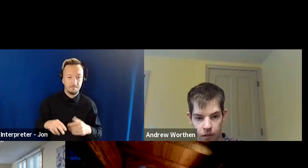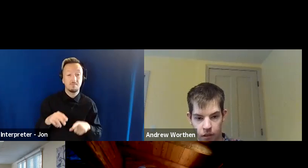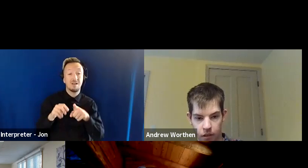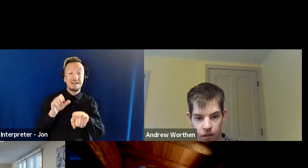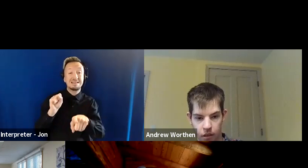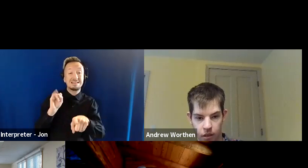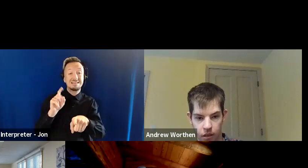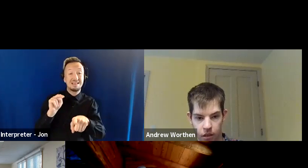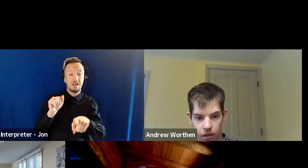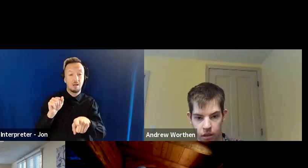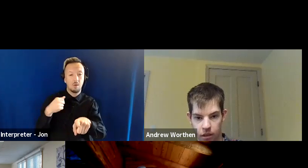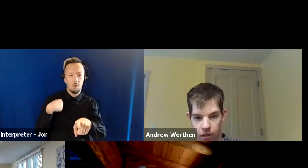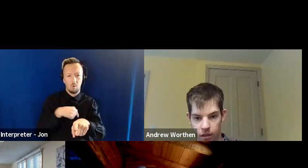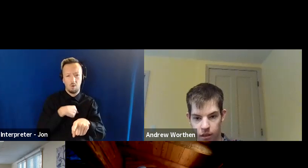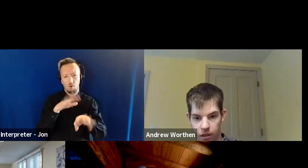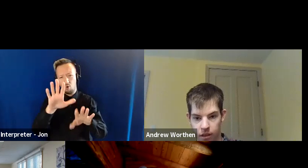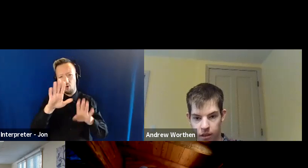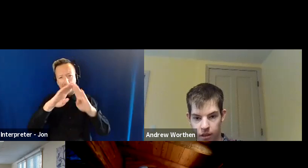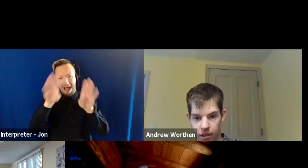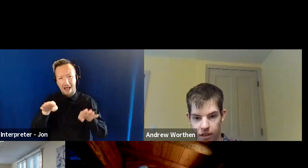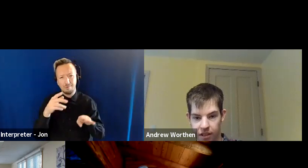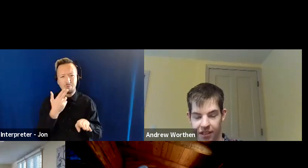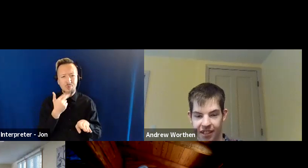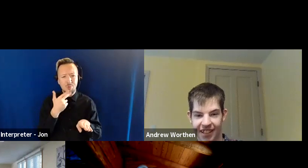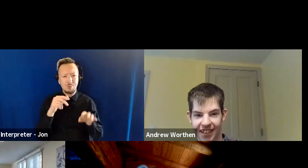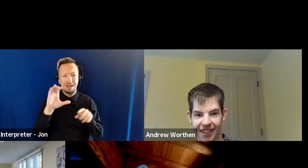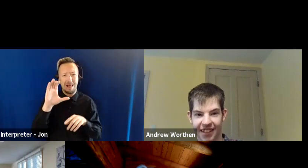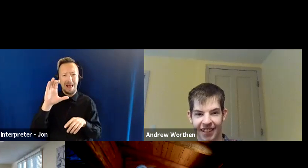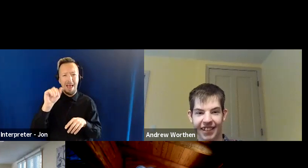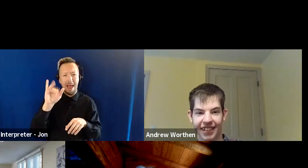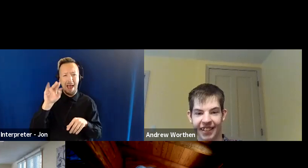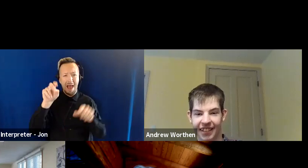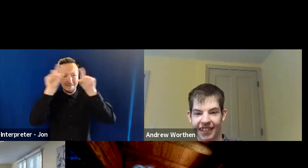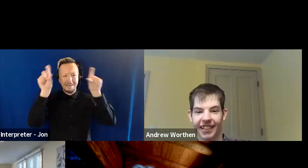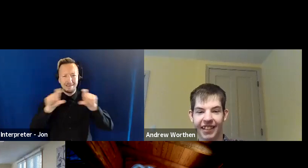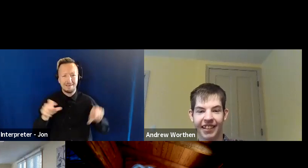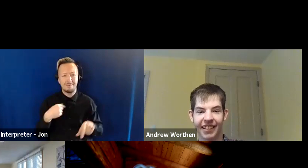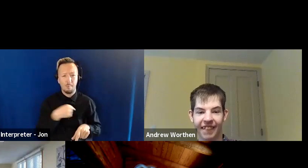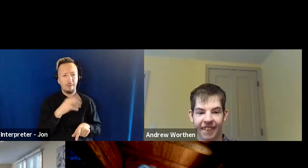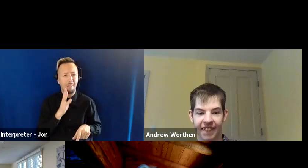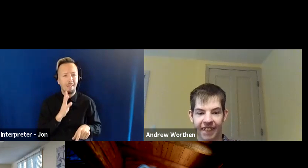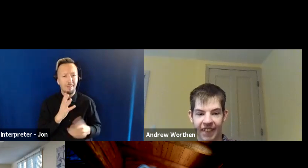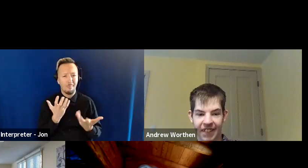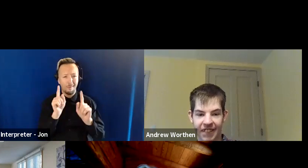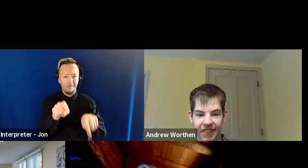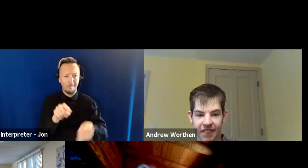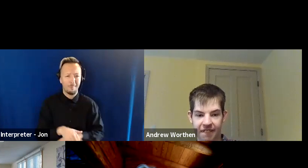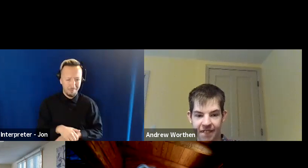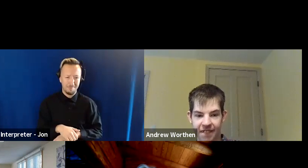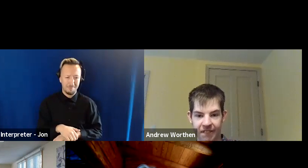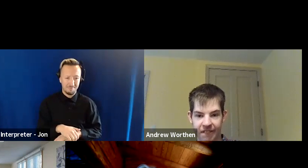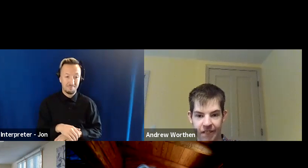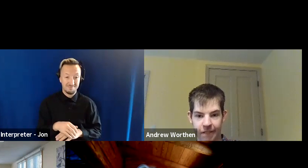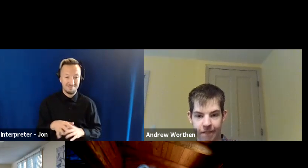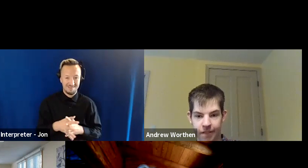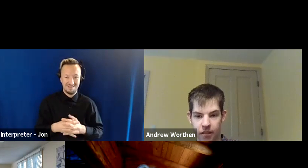you to know we're all drooling over your log cabin house over there. Oh. Well, thank you. I appreciate it.